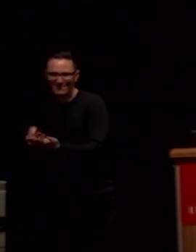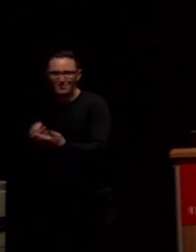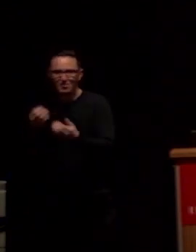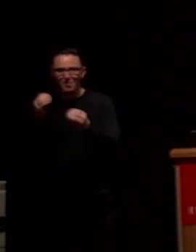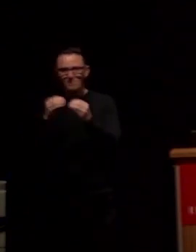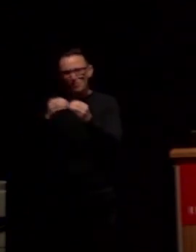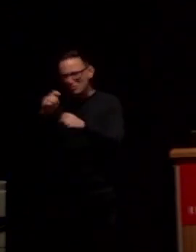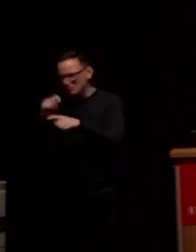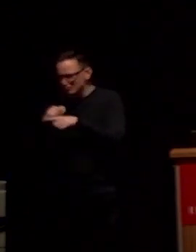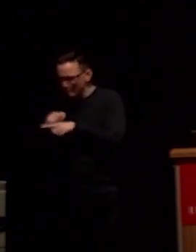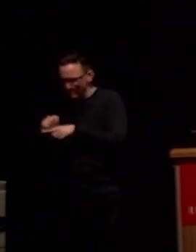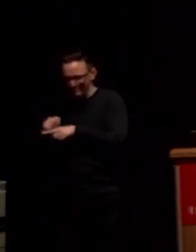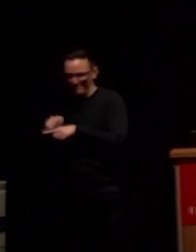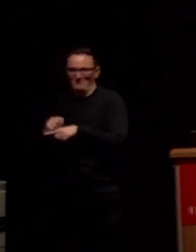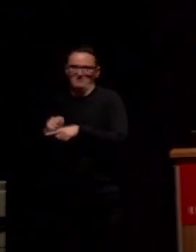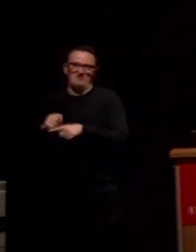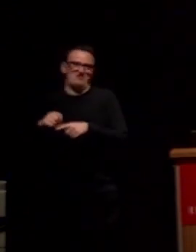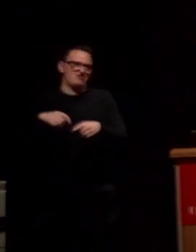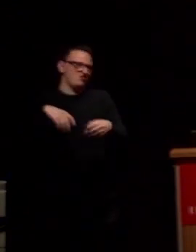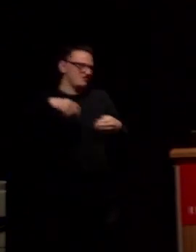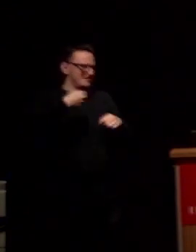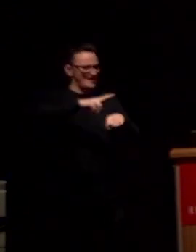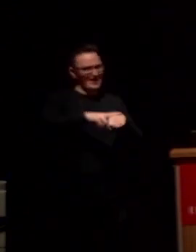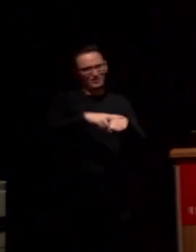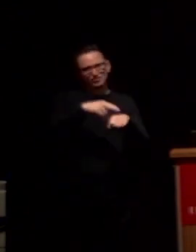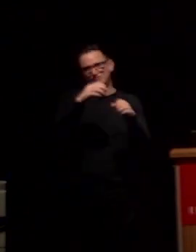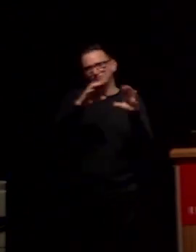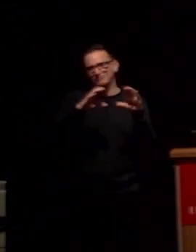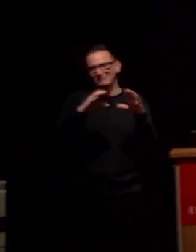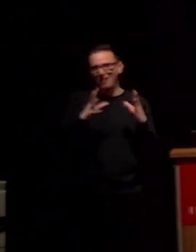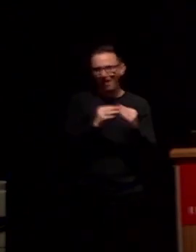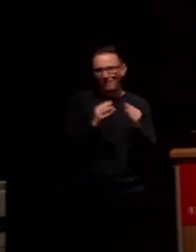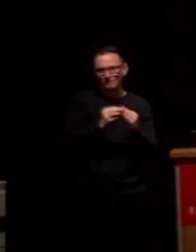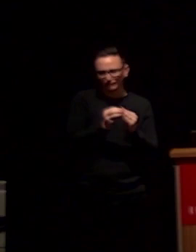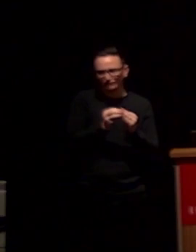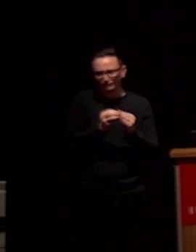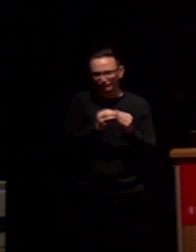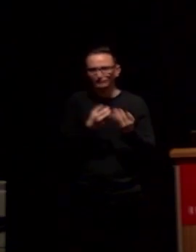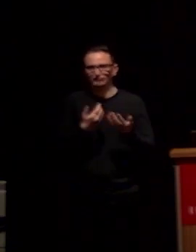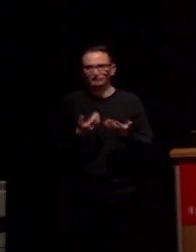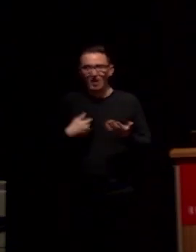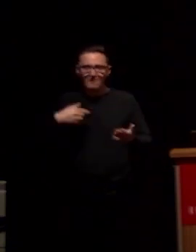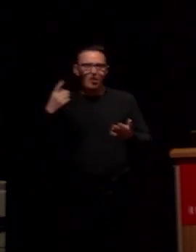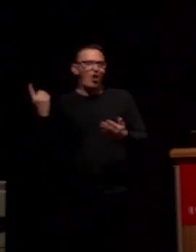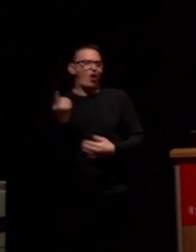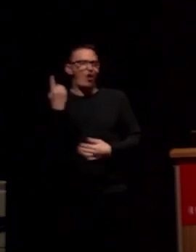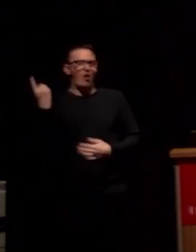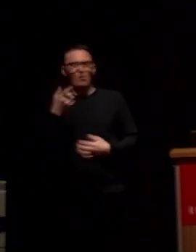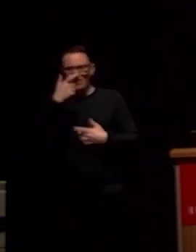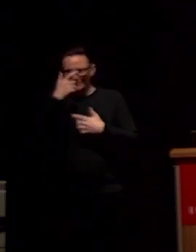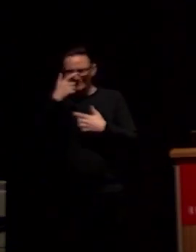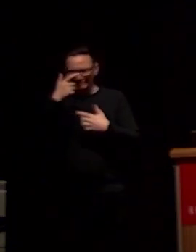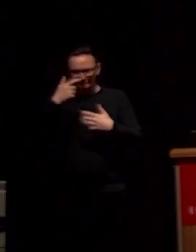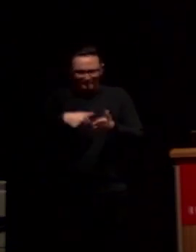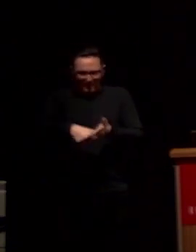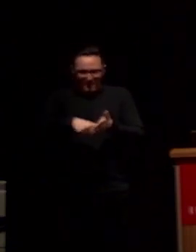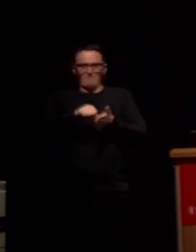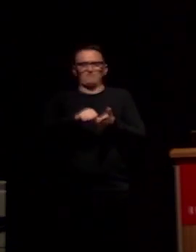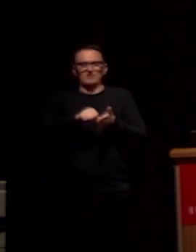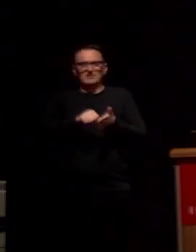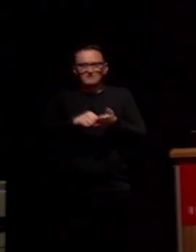at local organizations or at national conferences. So I'm always impressed by how much